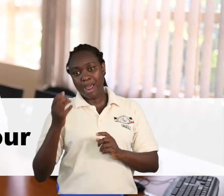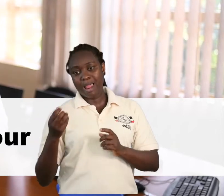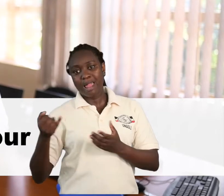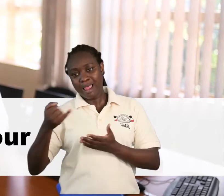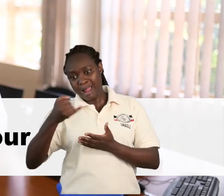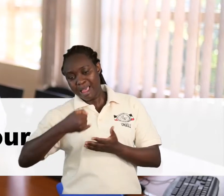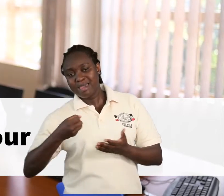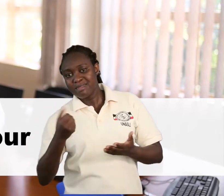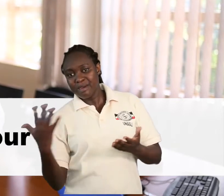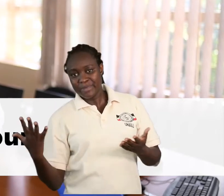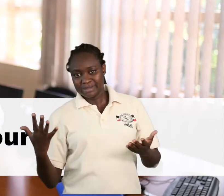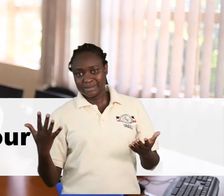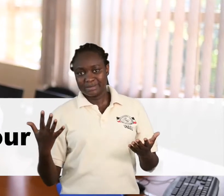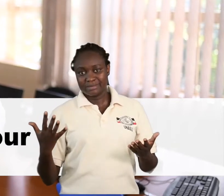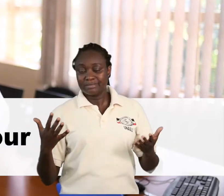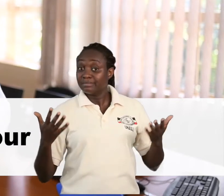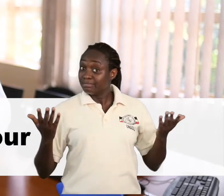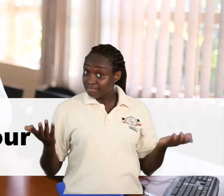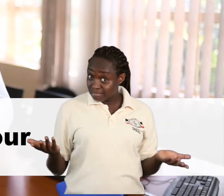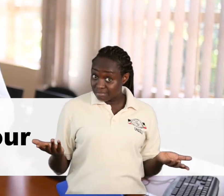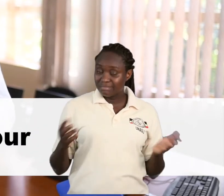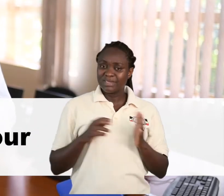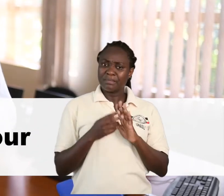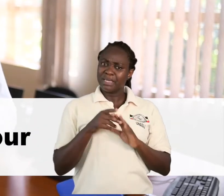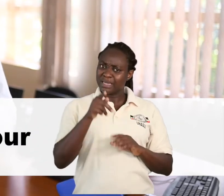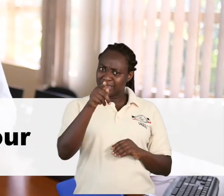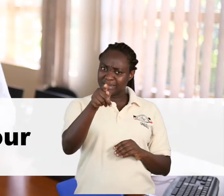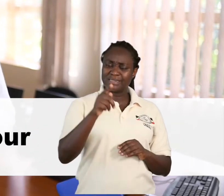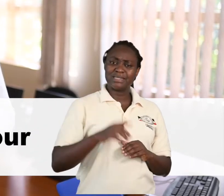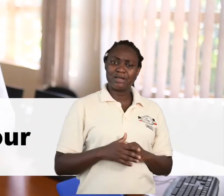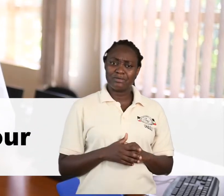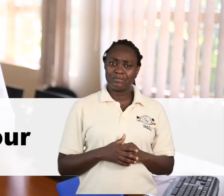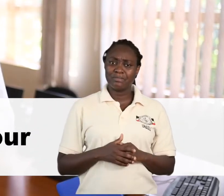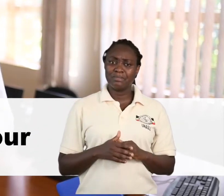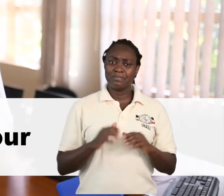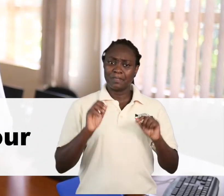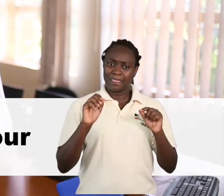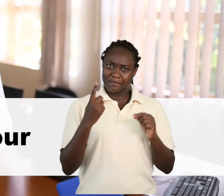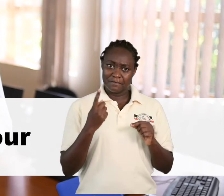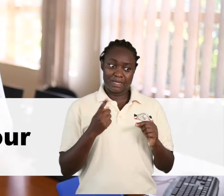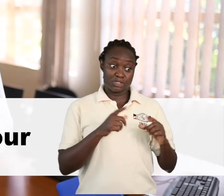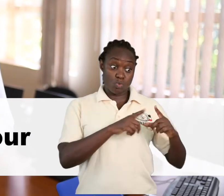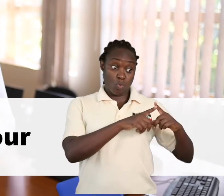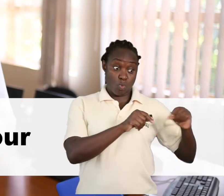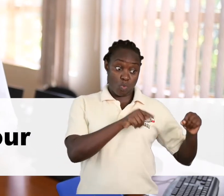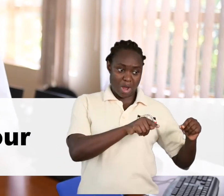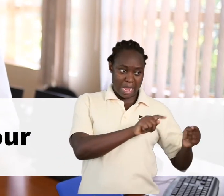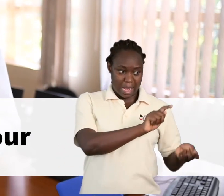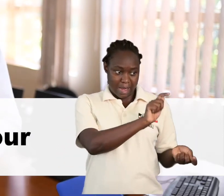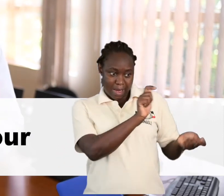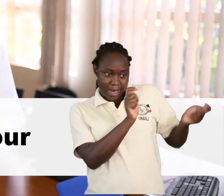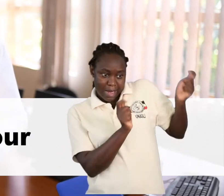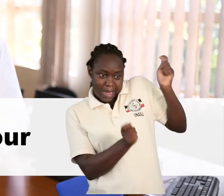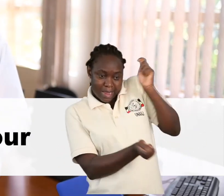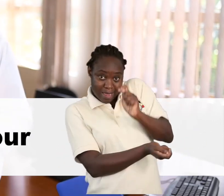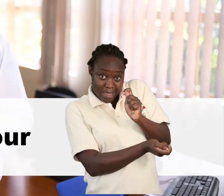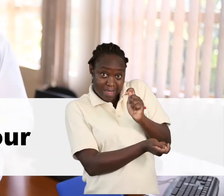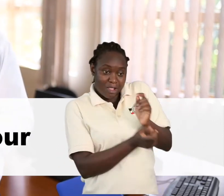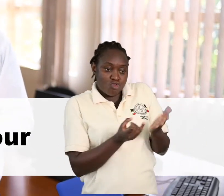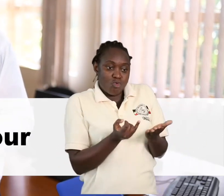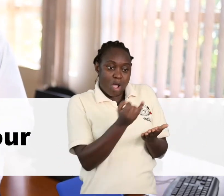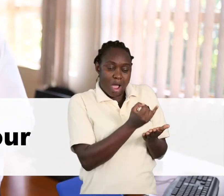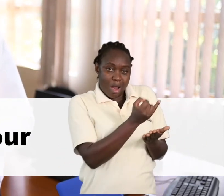numerals. This simply means that you have to first change from words to Hindu Arabic